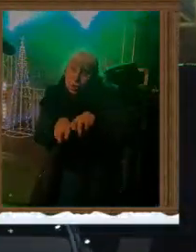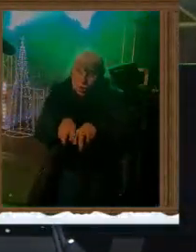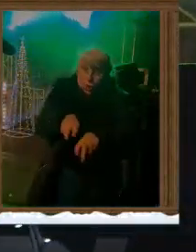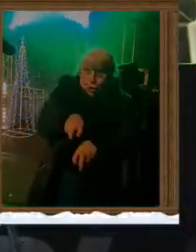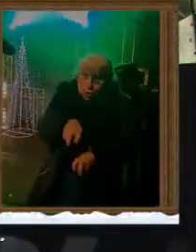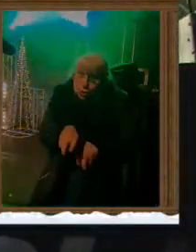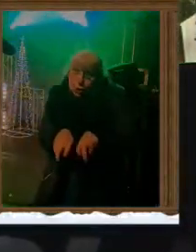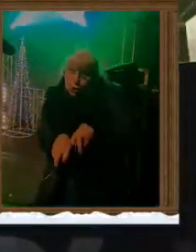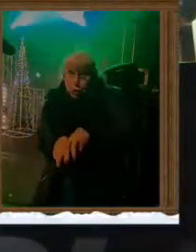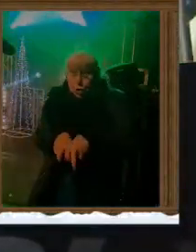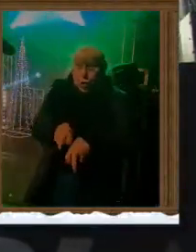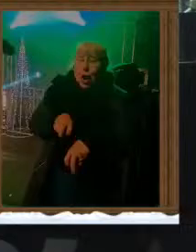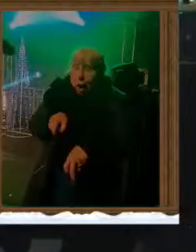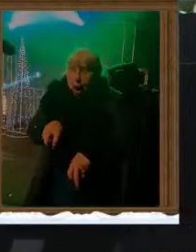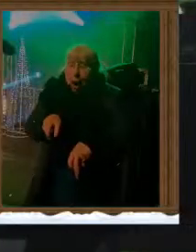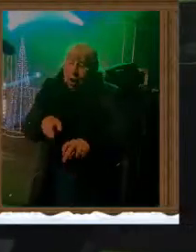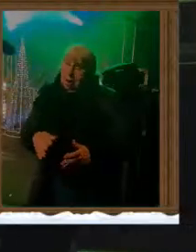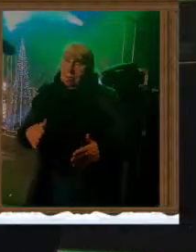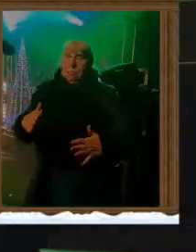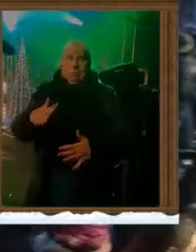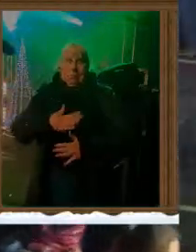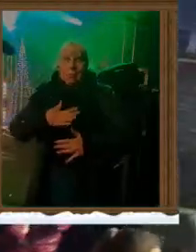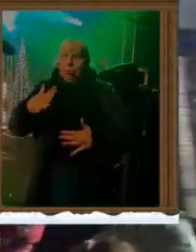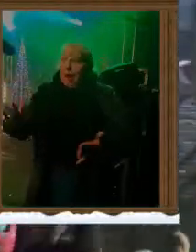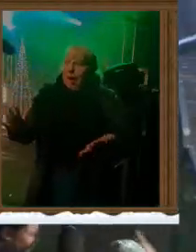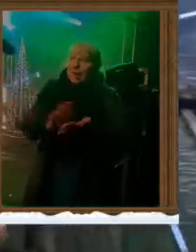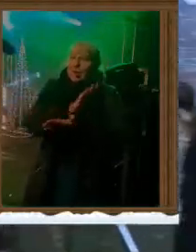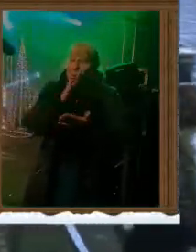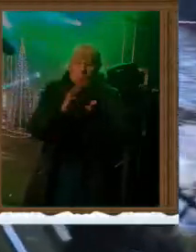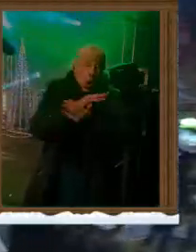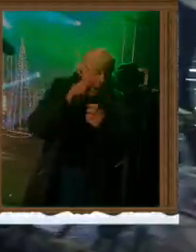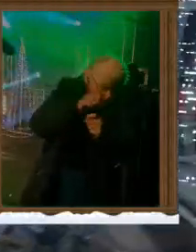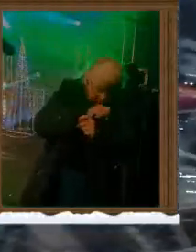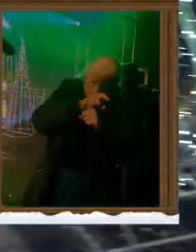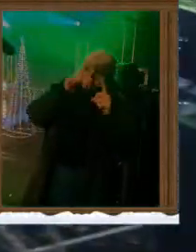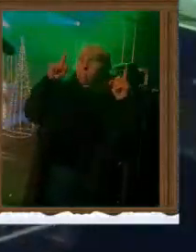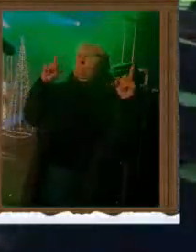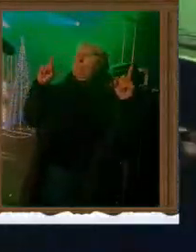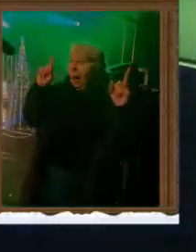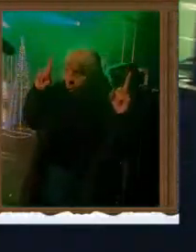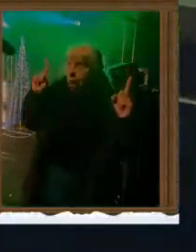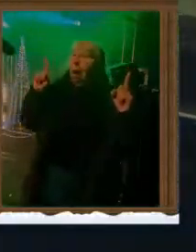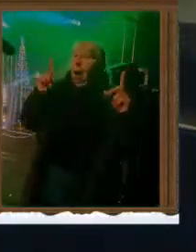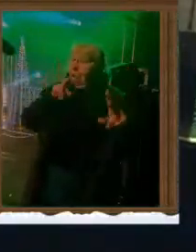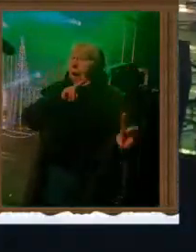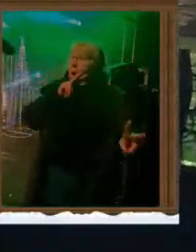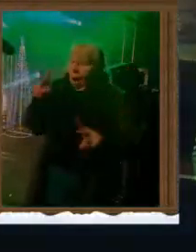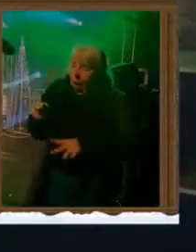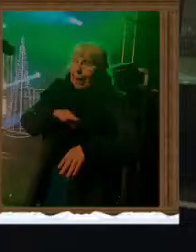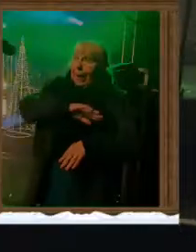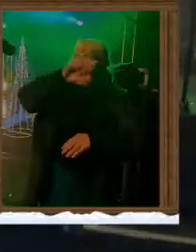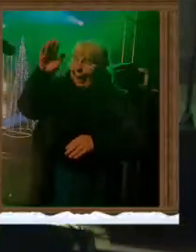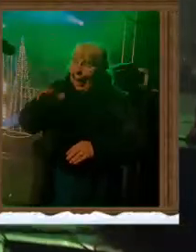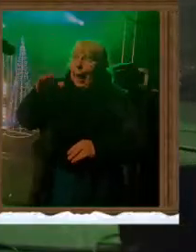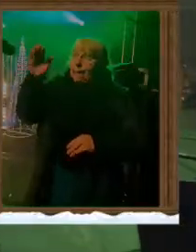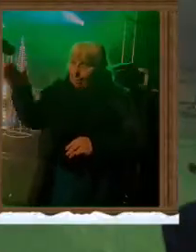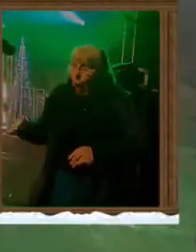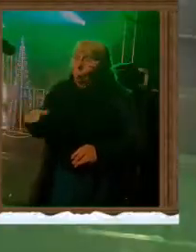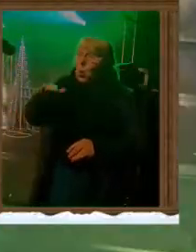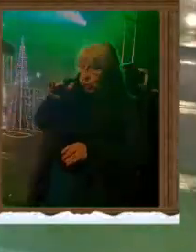stairs. Oh, what a joy and what surprise when I open up my eyes. I see a